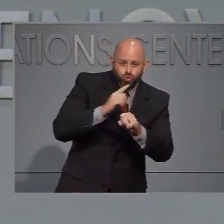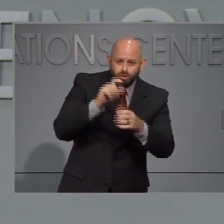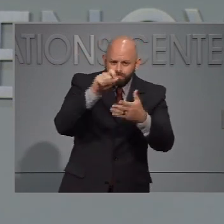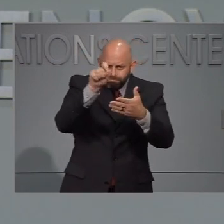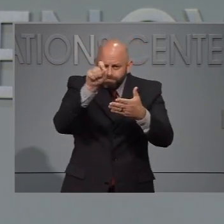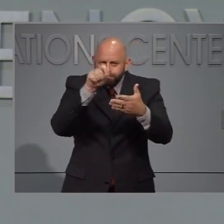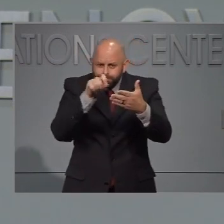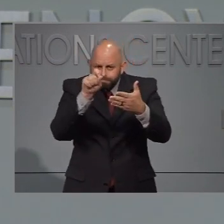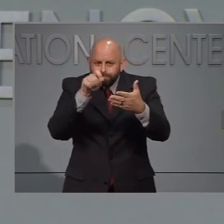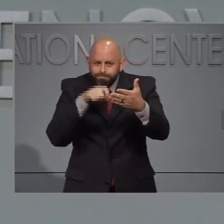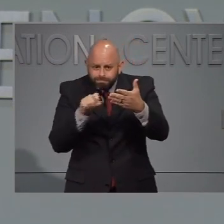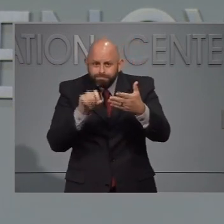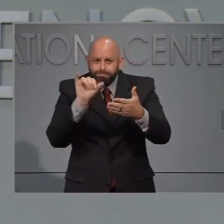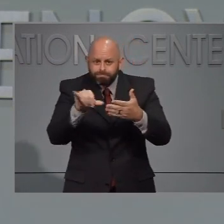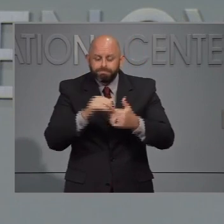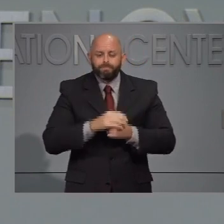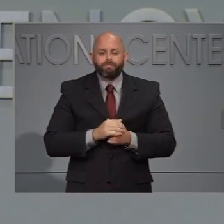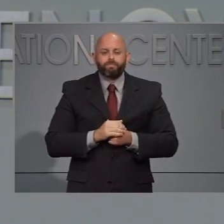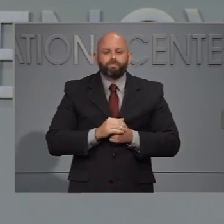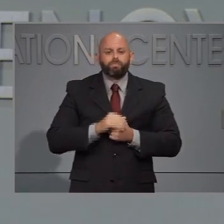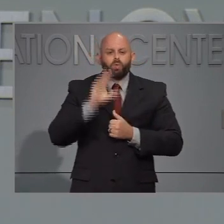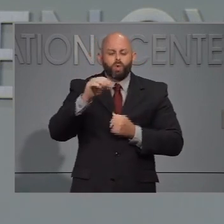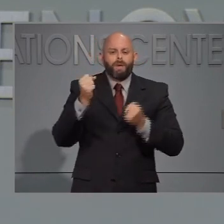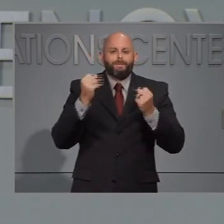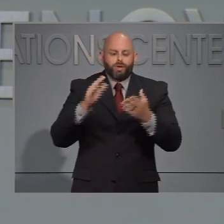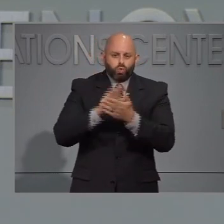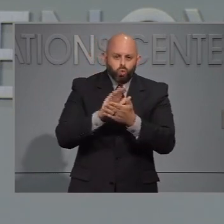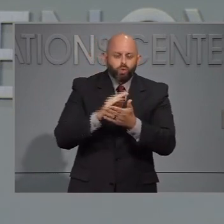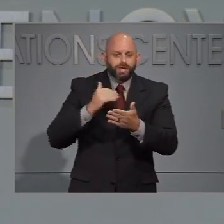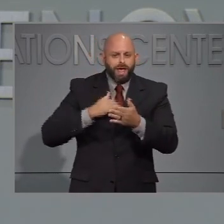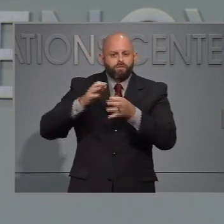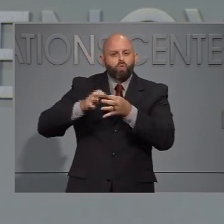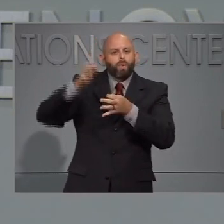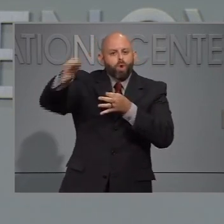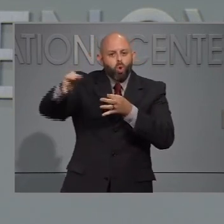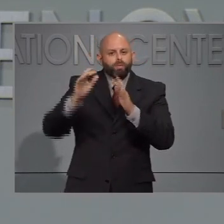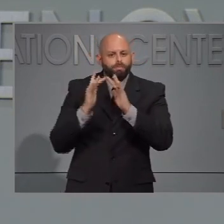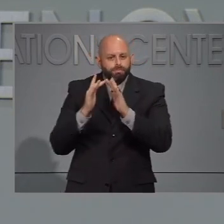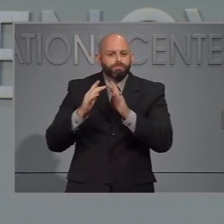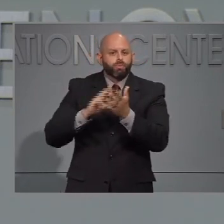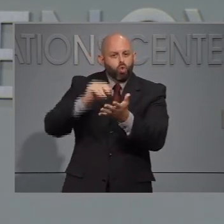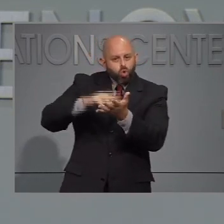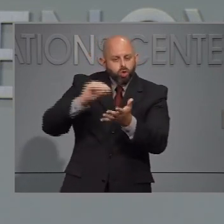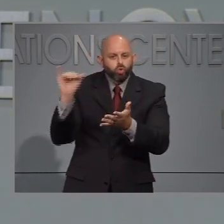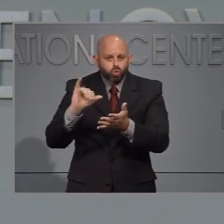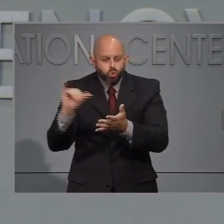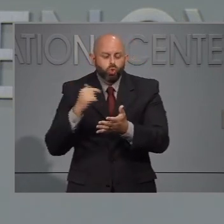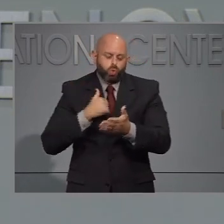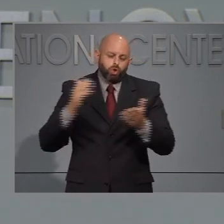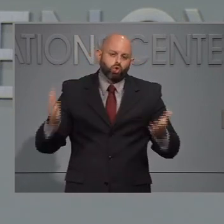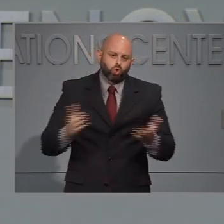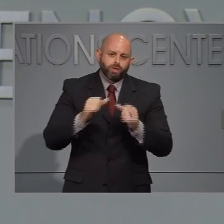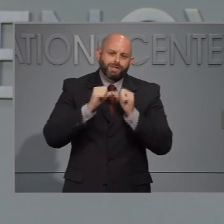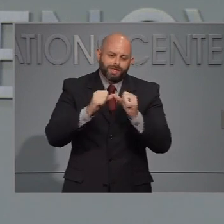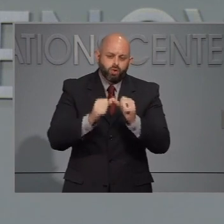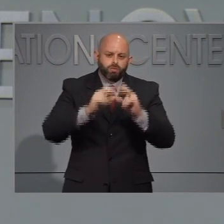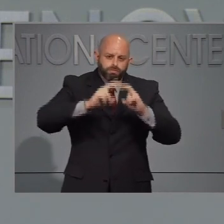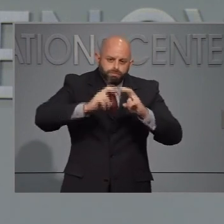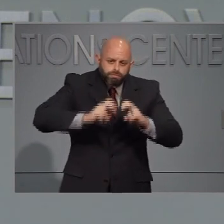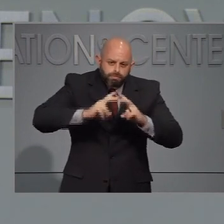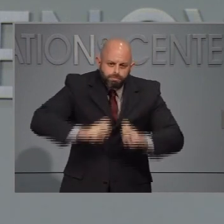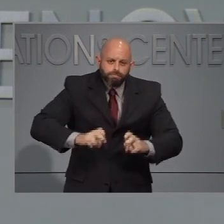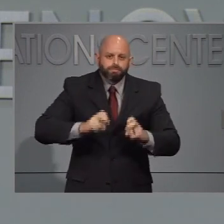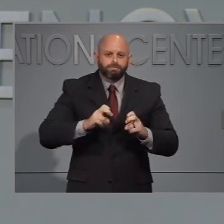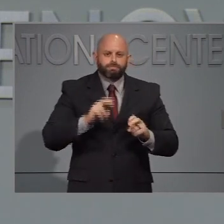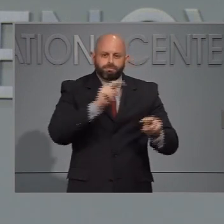remote instruction and these altered safety plans in place. And we encourage them to continue to look at our guidance and